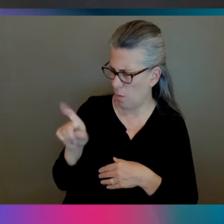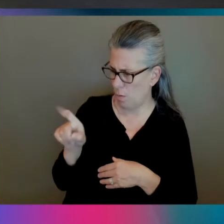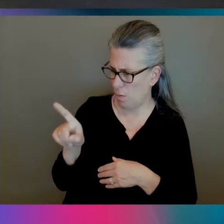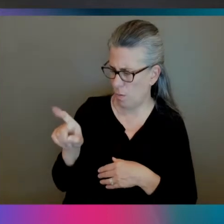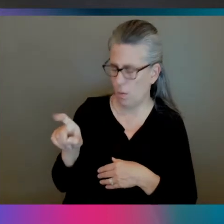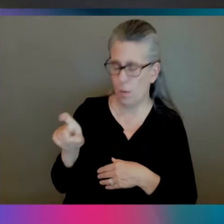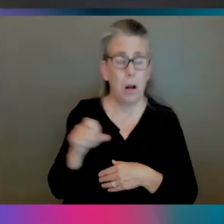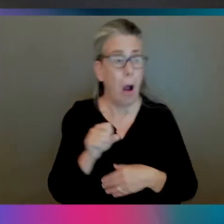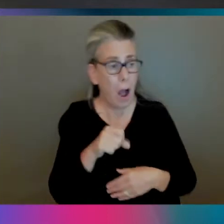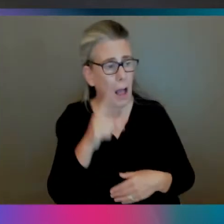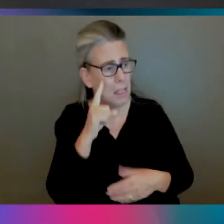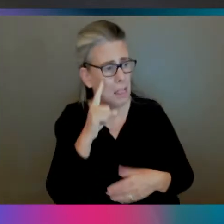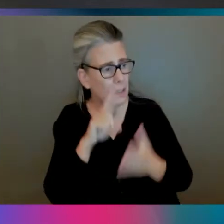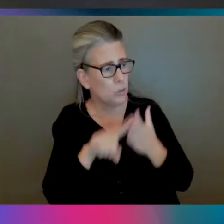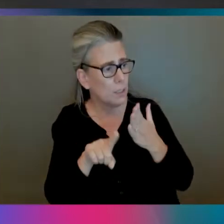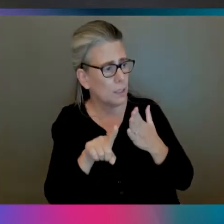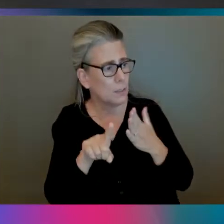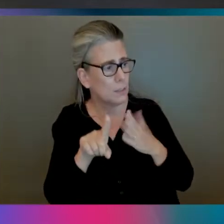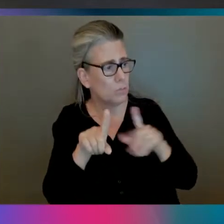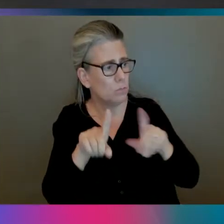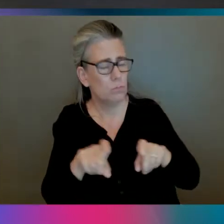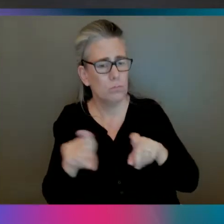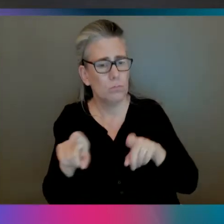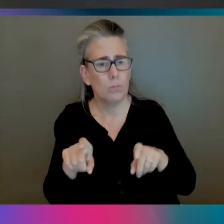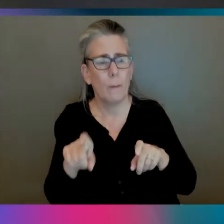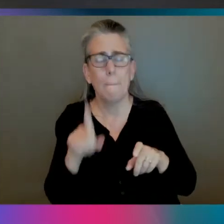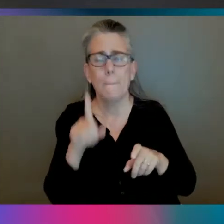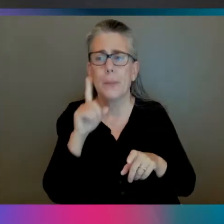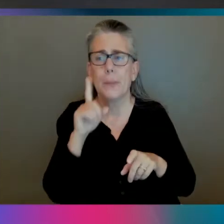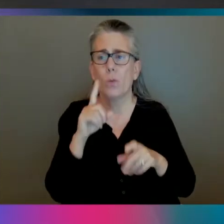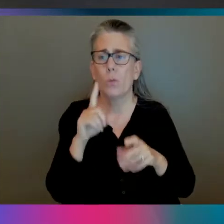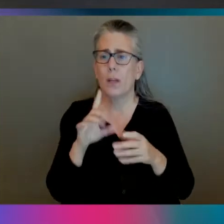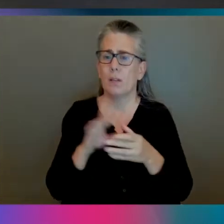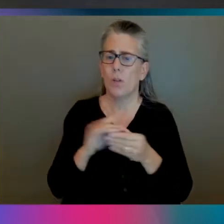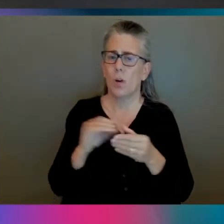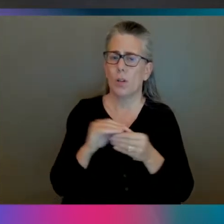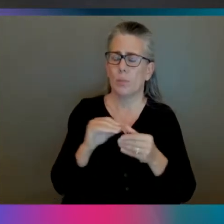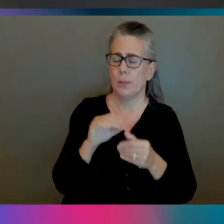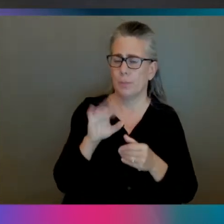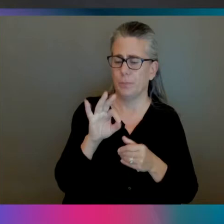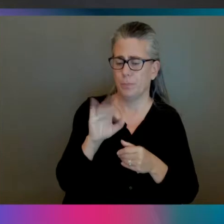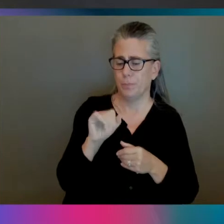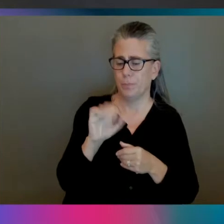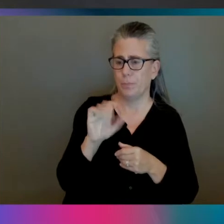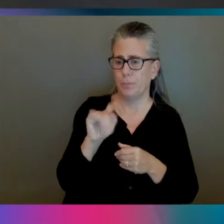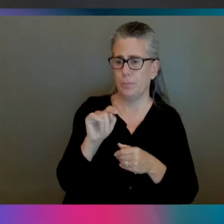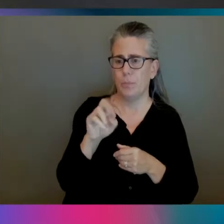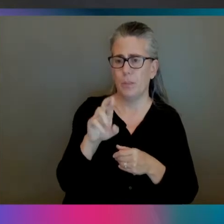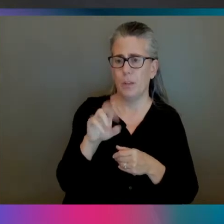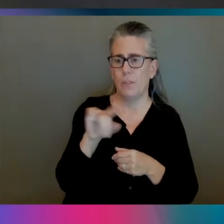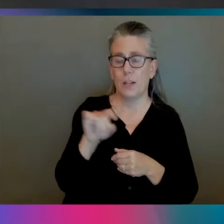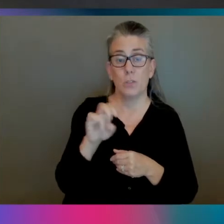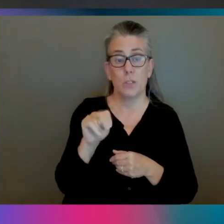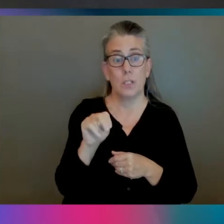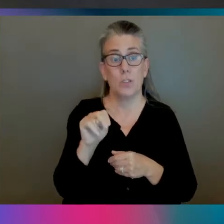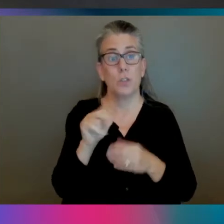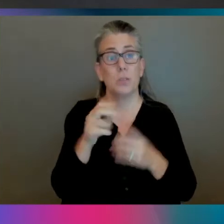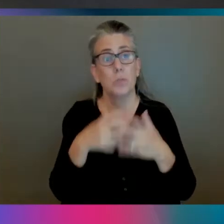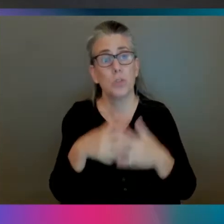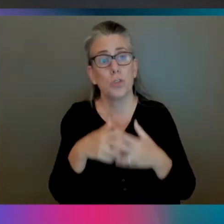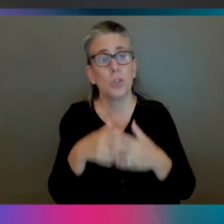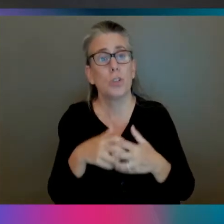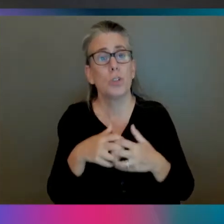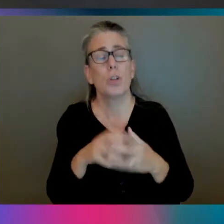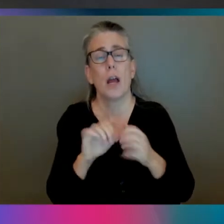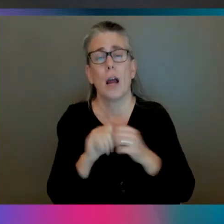out. So we talked a lot about factorization machines and music, movies, and how they might pair together based